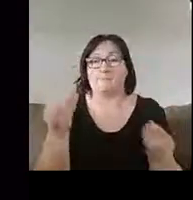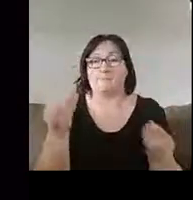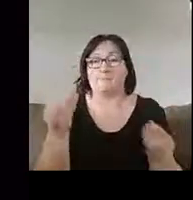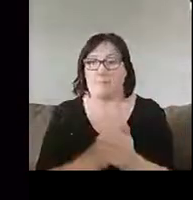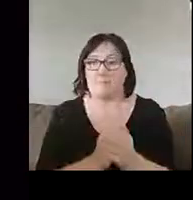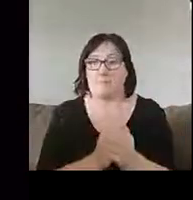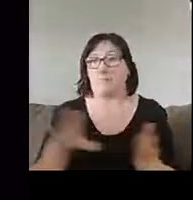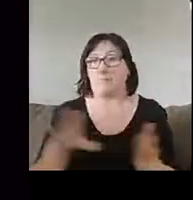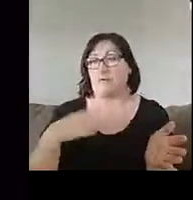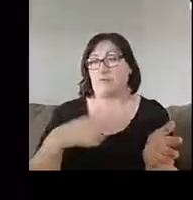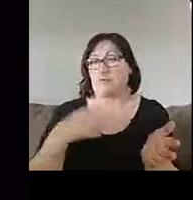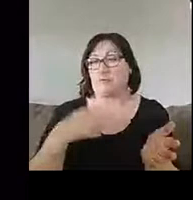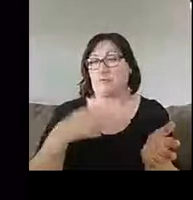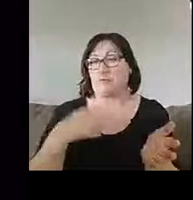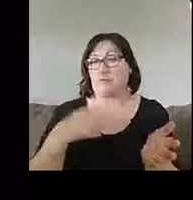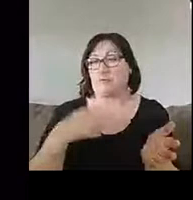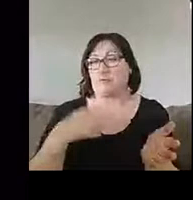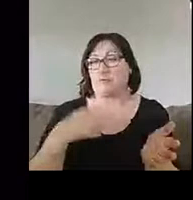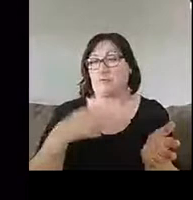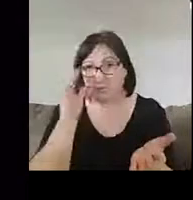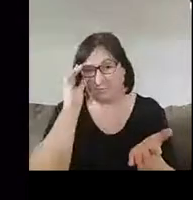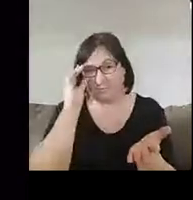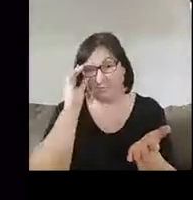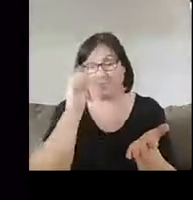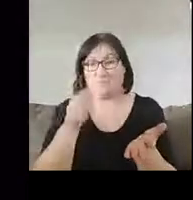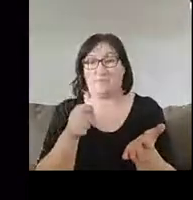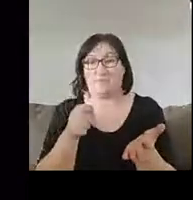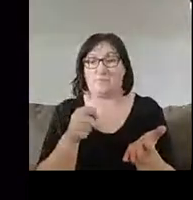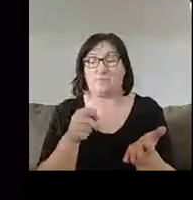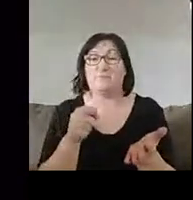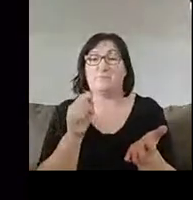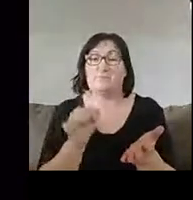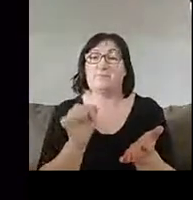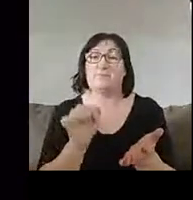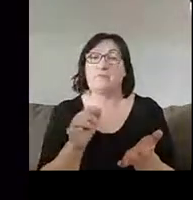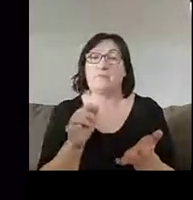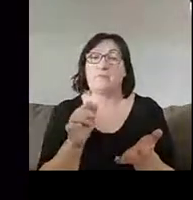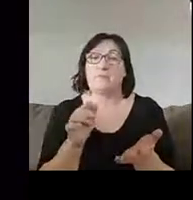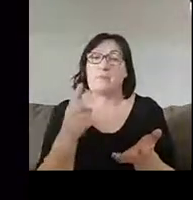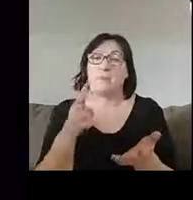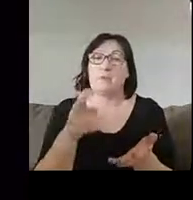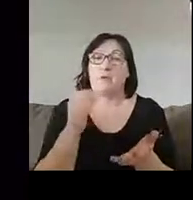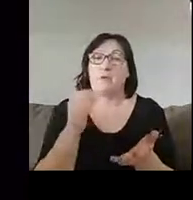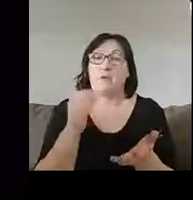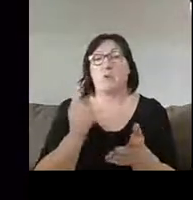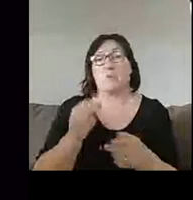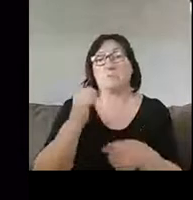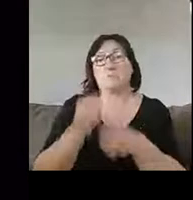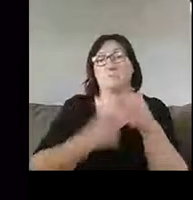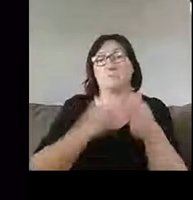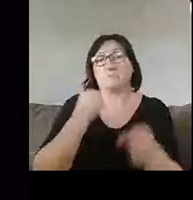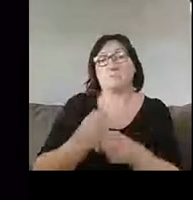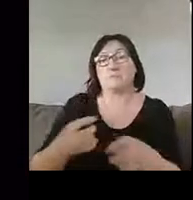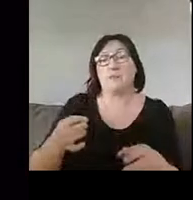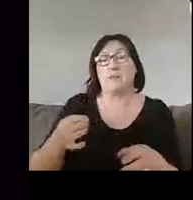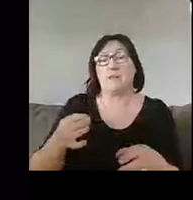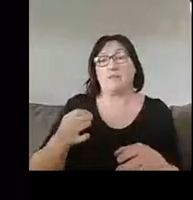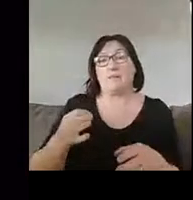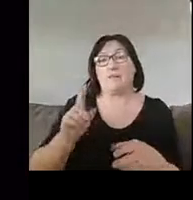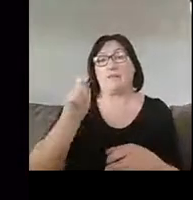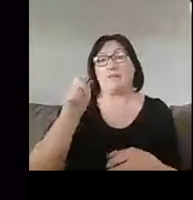then also have to submit, if you meet the criteria, your annual income tax return. We call it the ITR